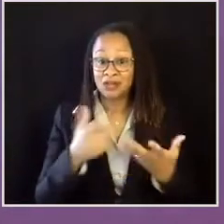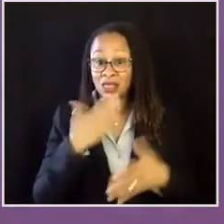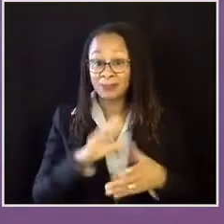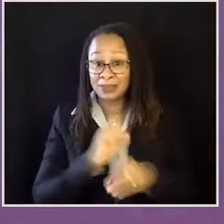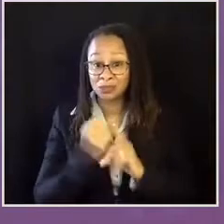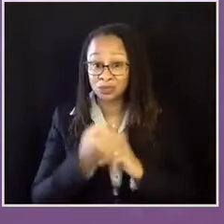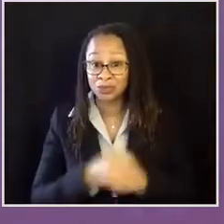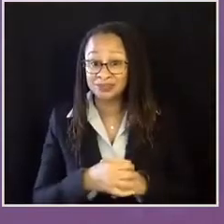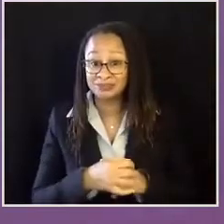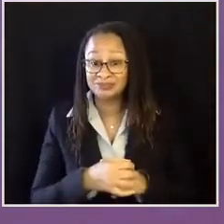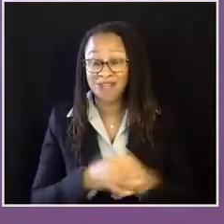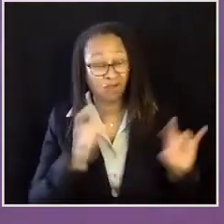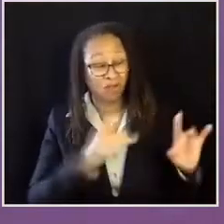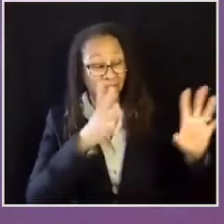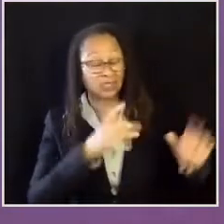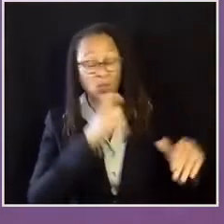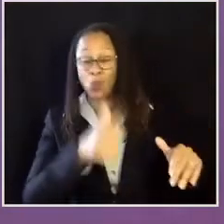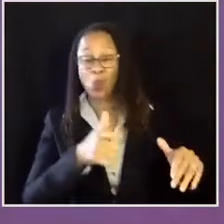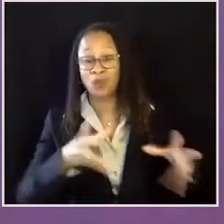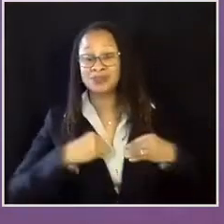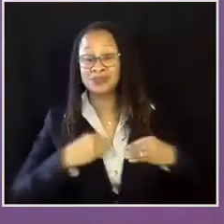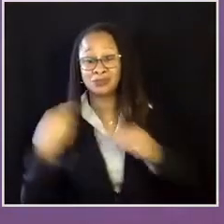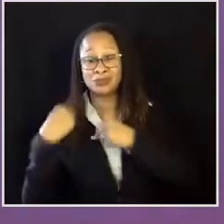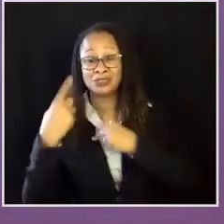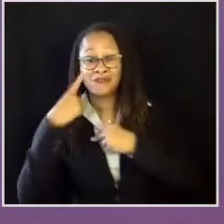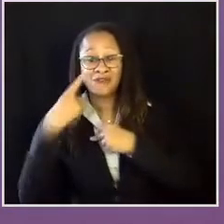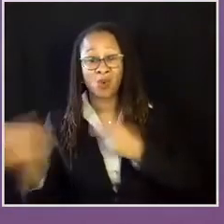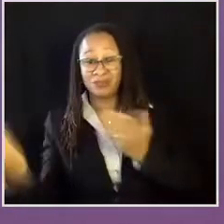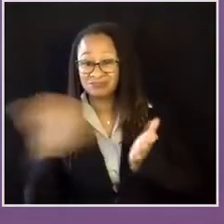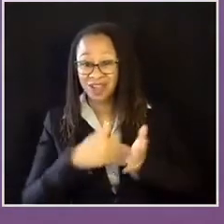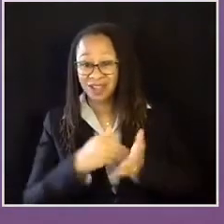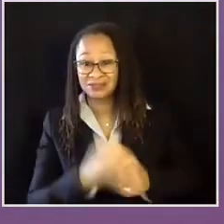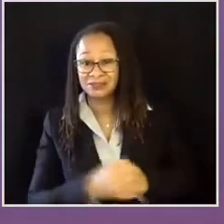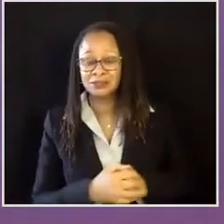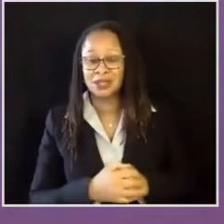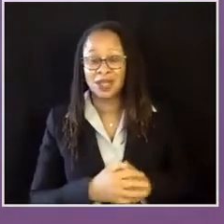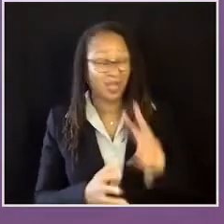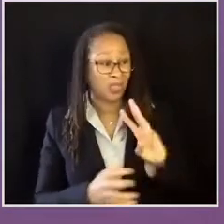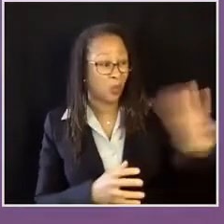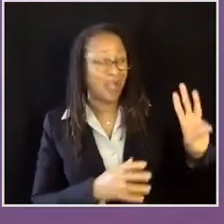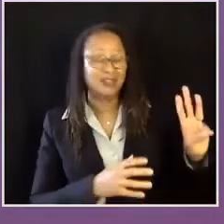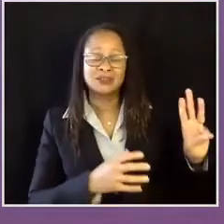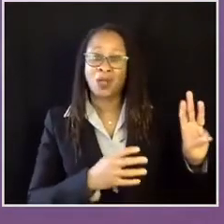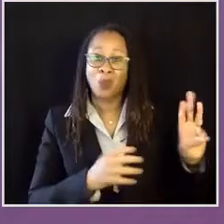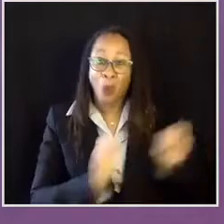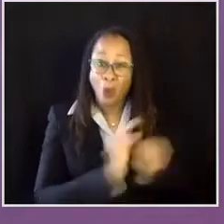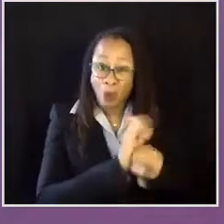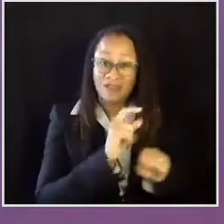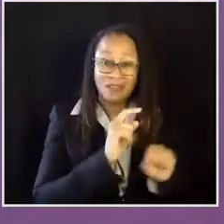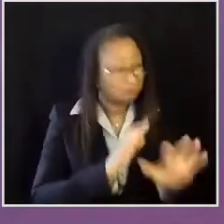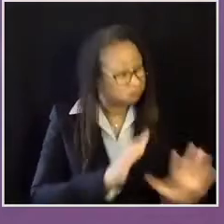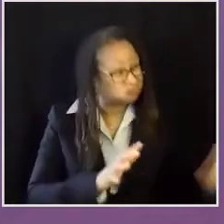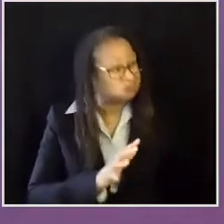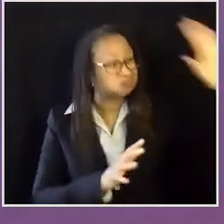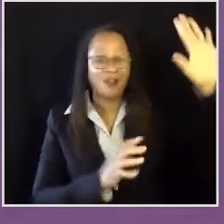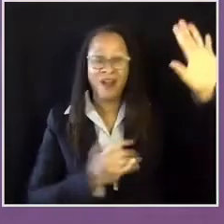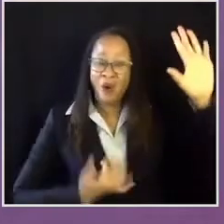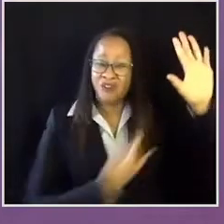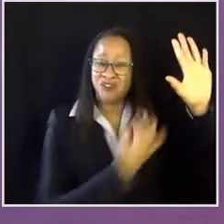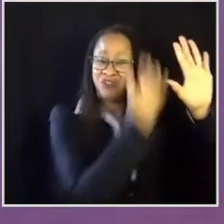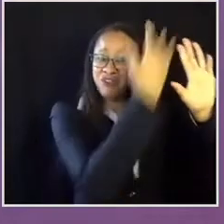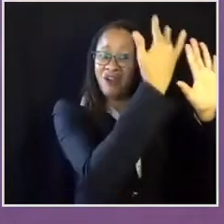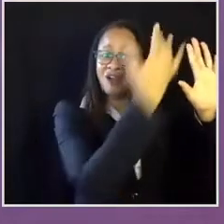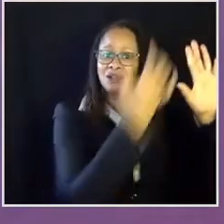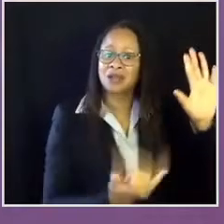crisis he won't take responsibility for. The West is literally on fire, and he